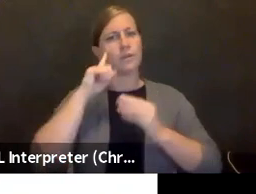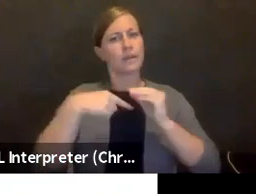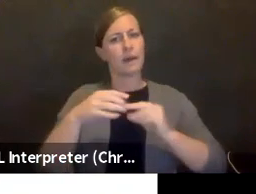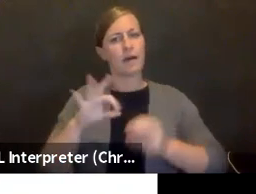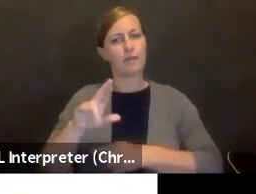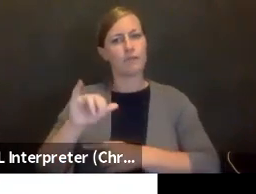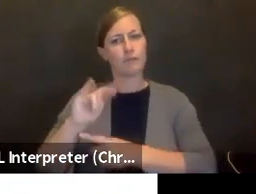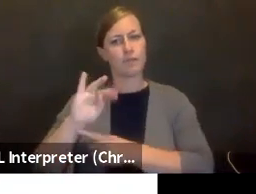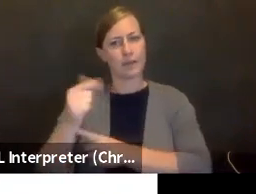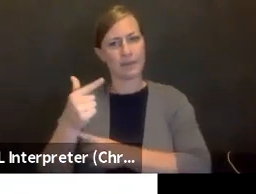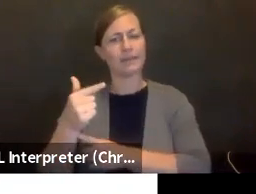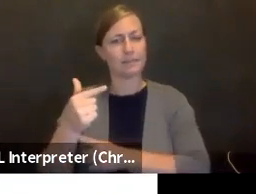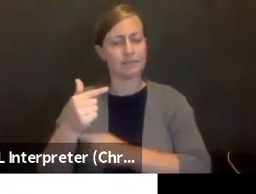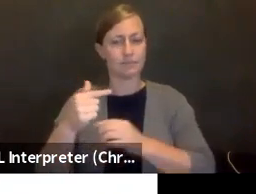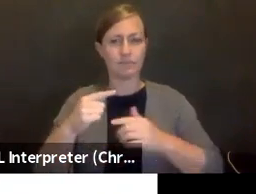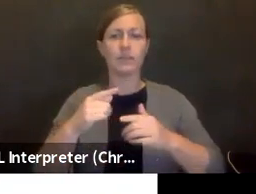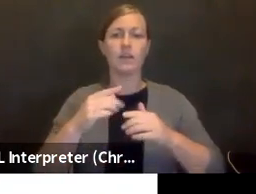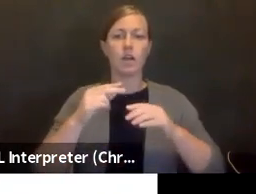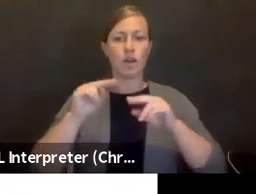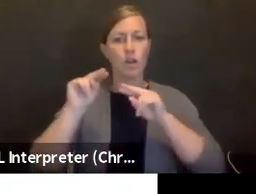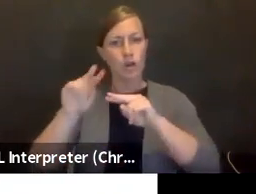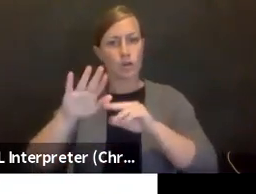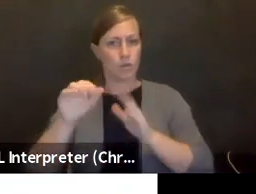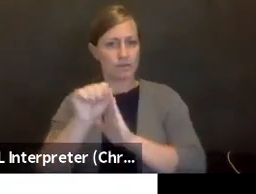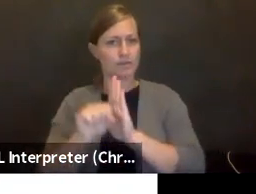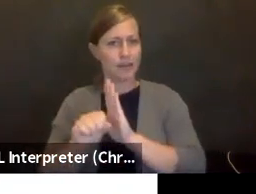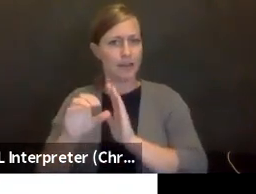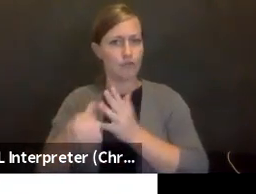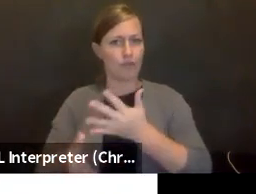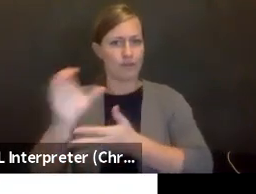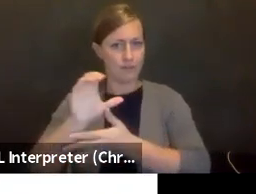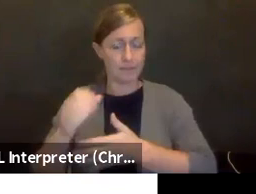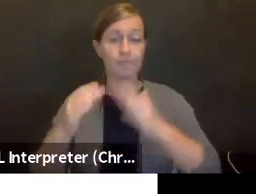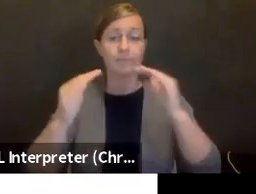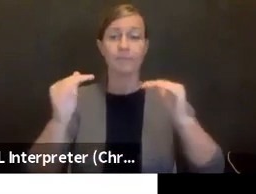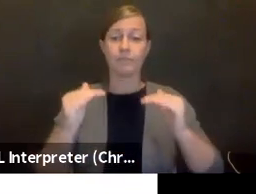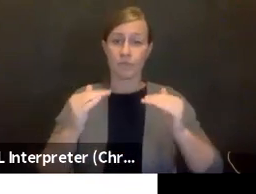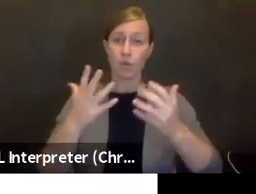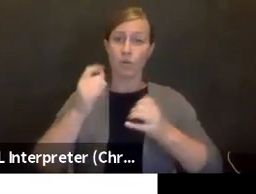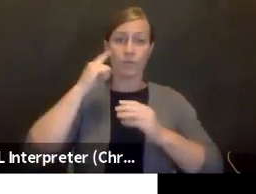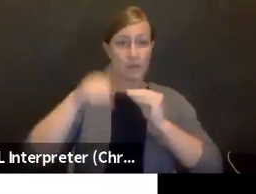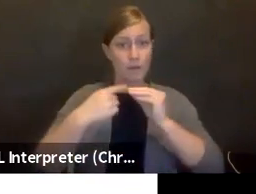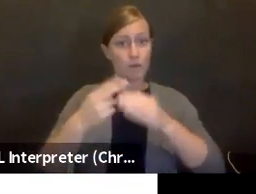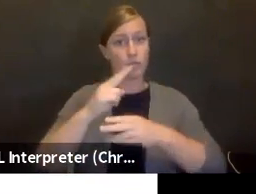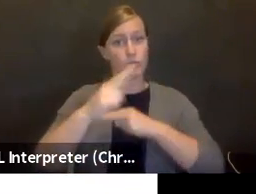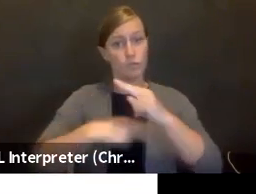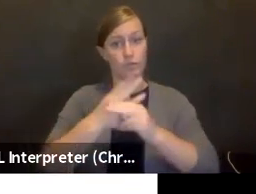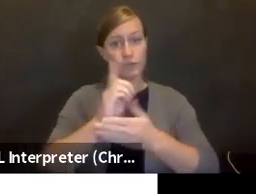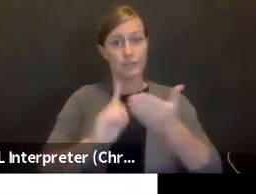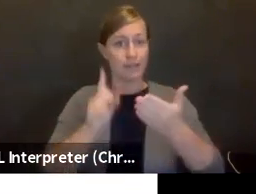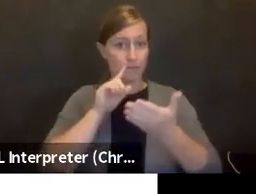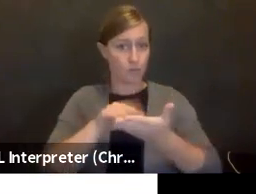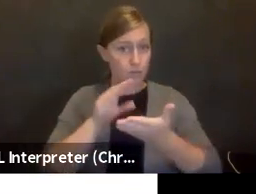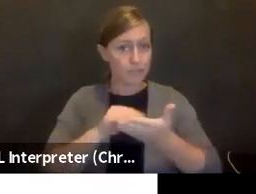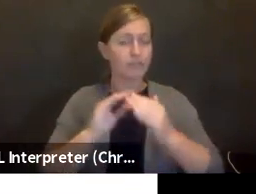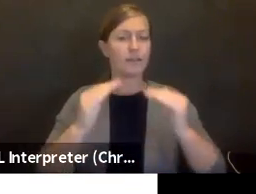for students. Look to your state criterion as well as universal design for learning. Think